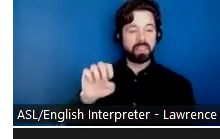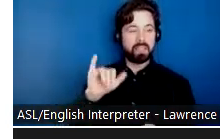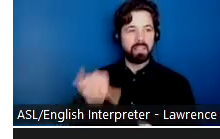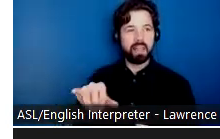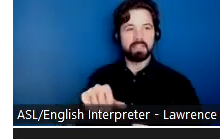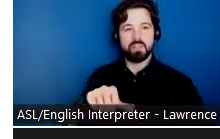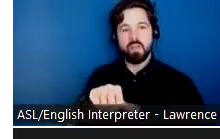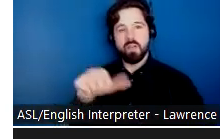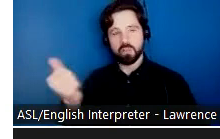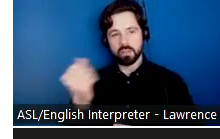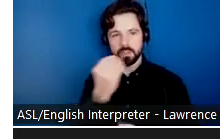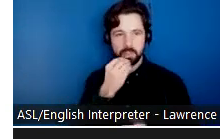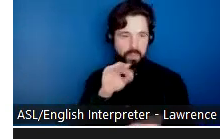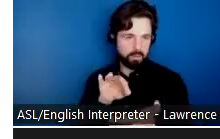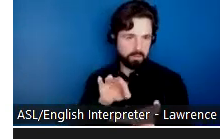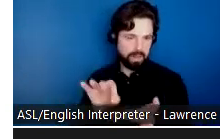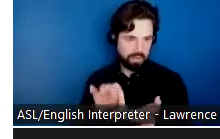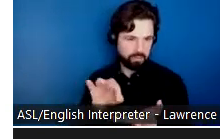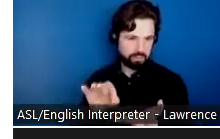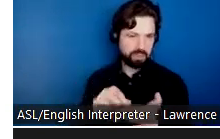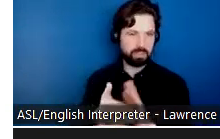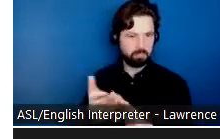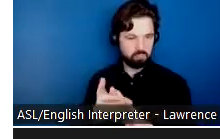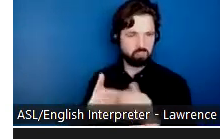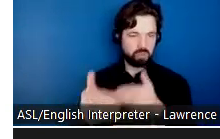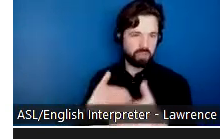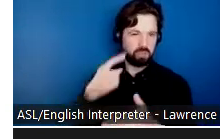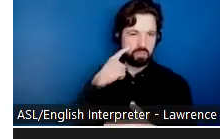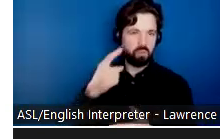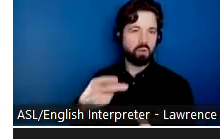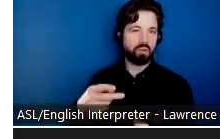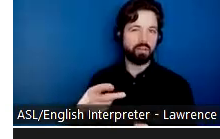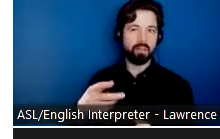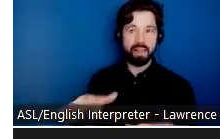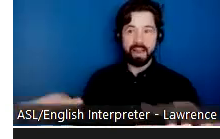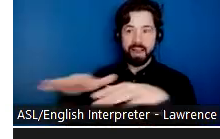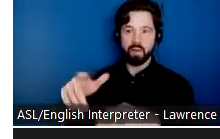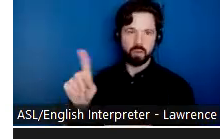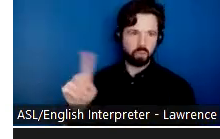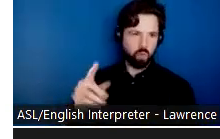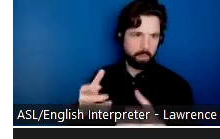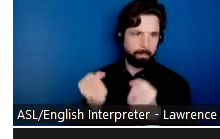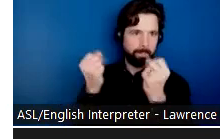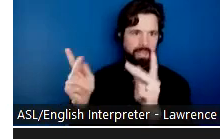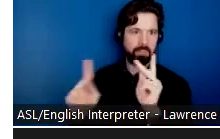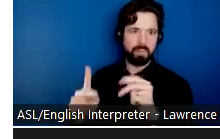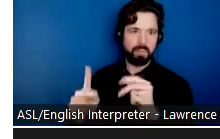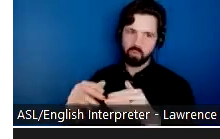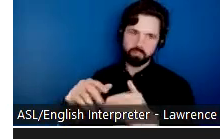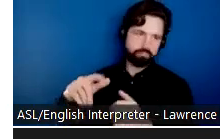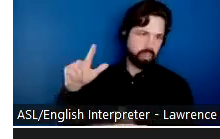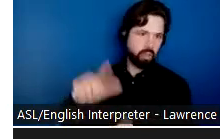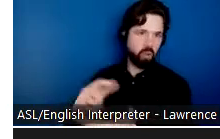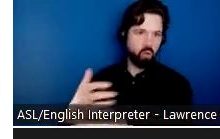and collection procedure for schools in high poverty areas. The majority of data will come from SAWS